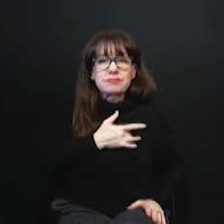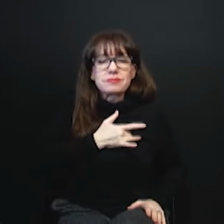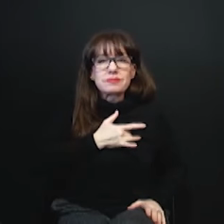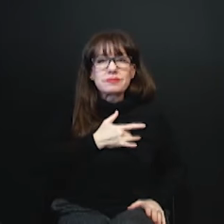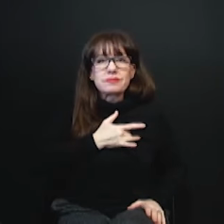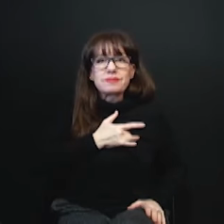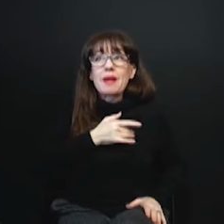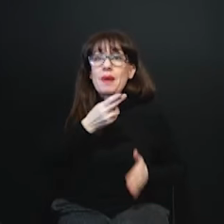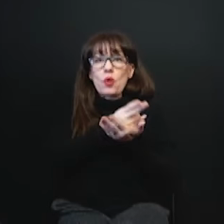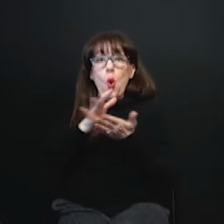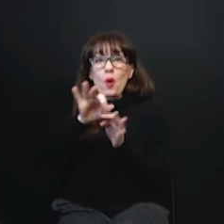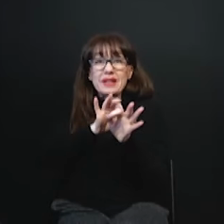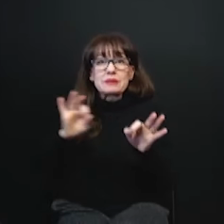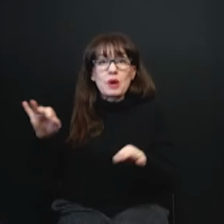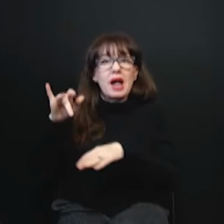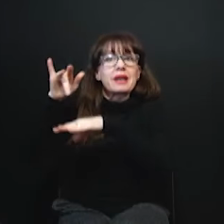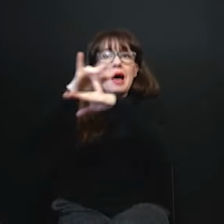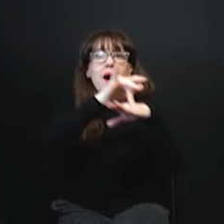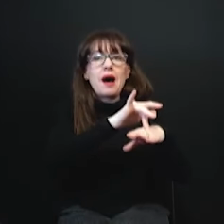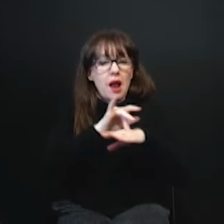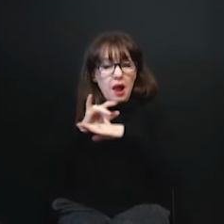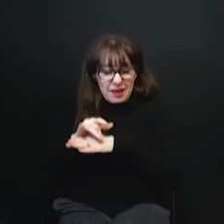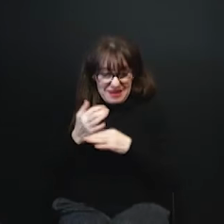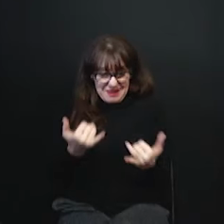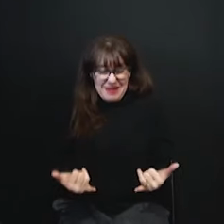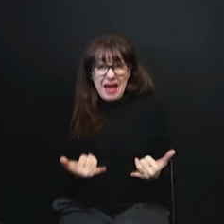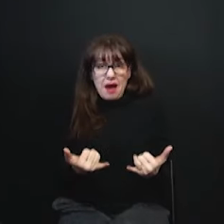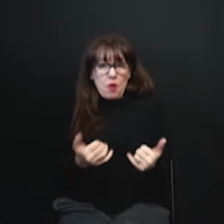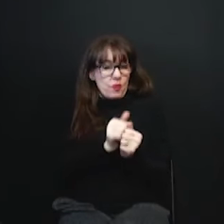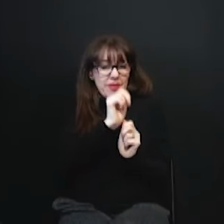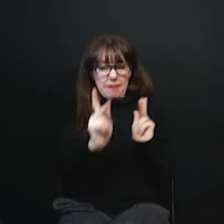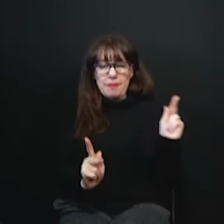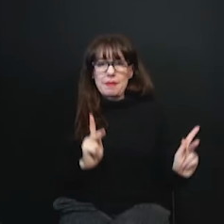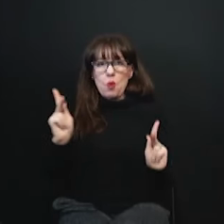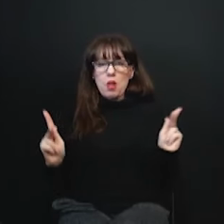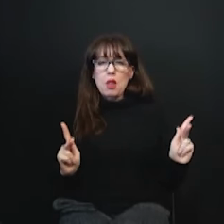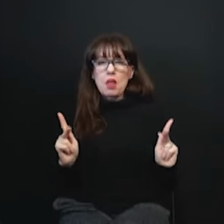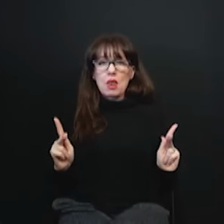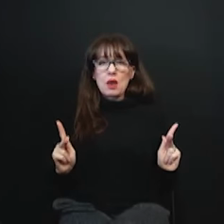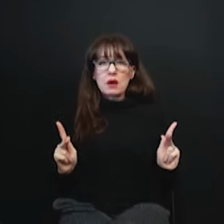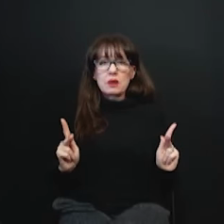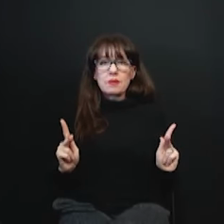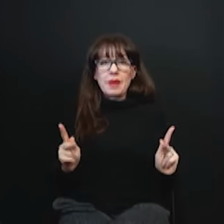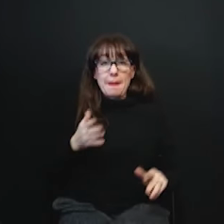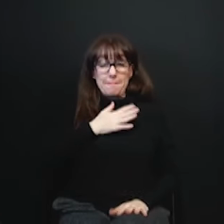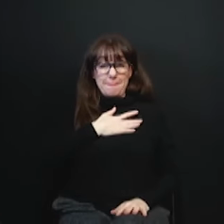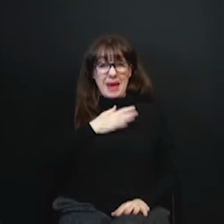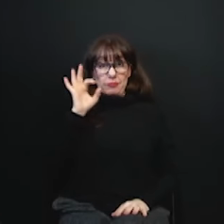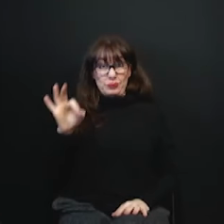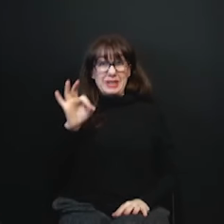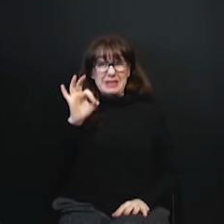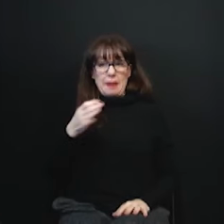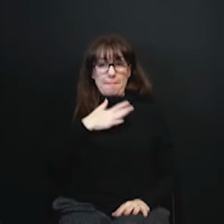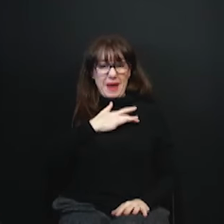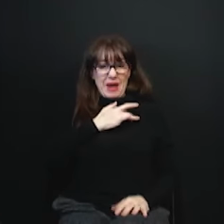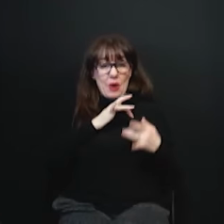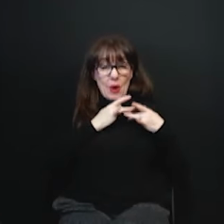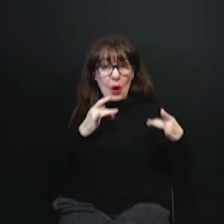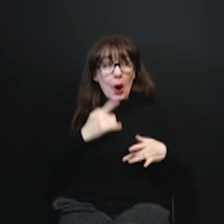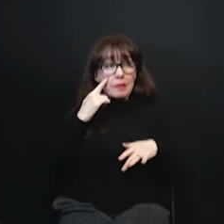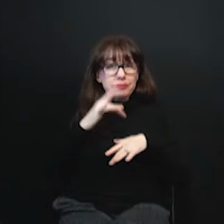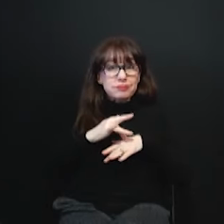by your Holy Spirit now among your people. May the words of my mouth and may the meditation of our hearts